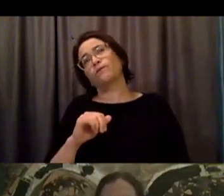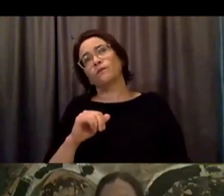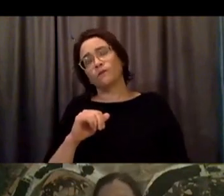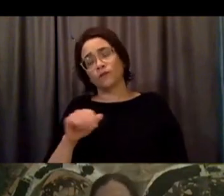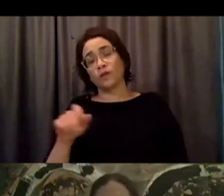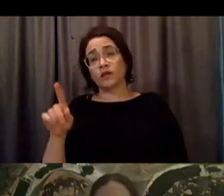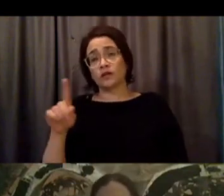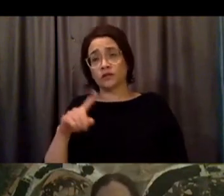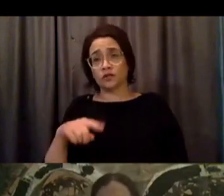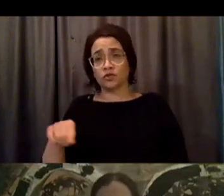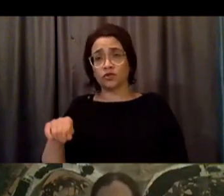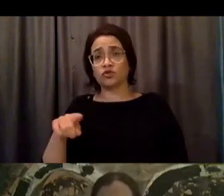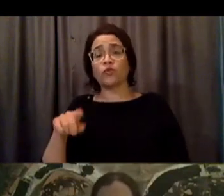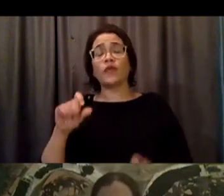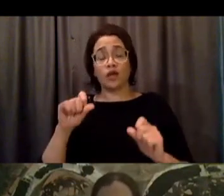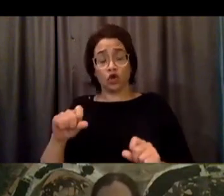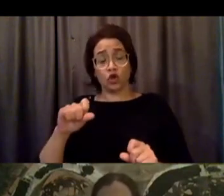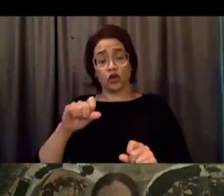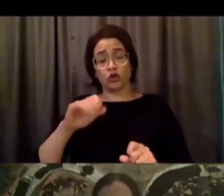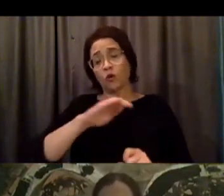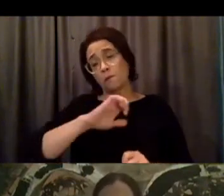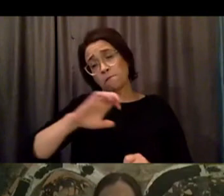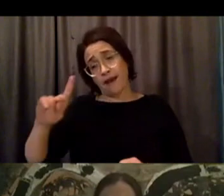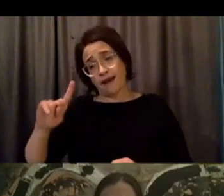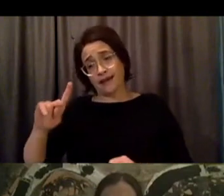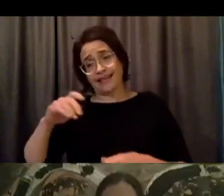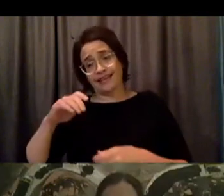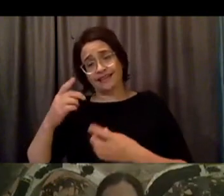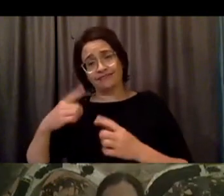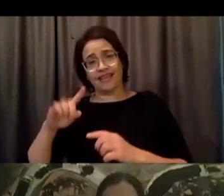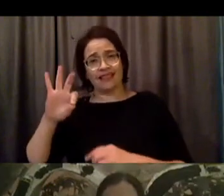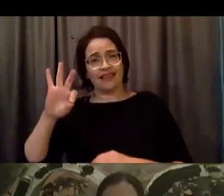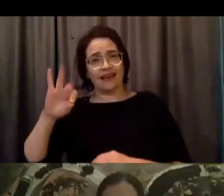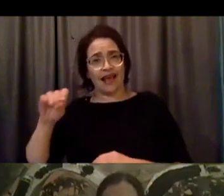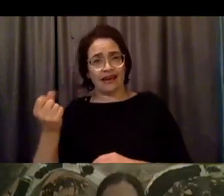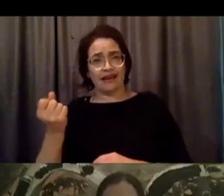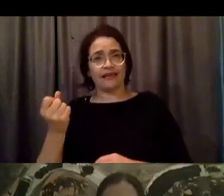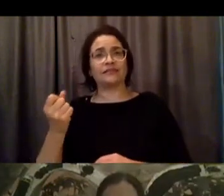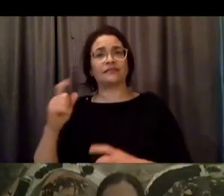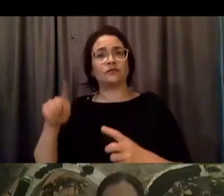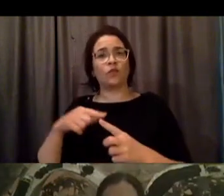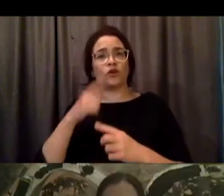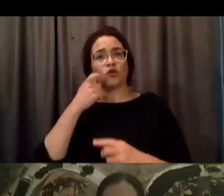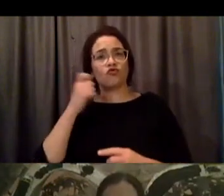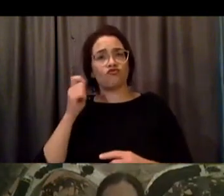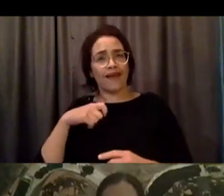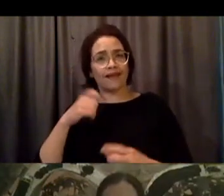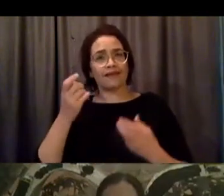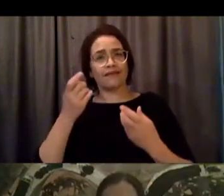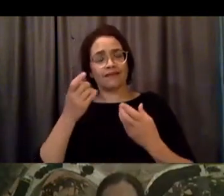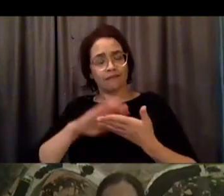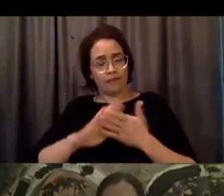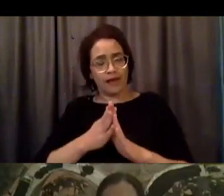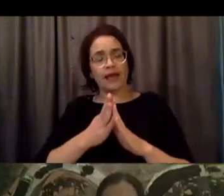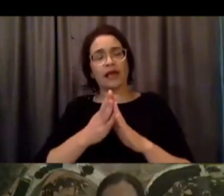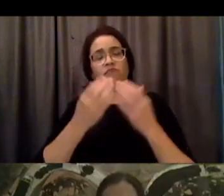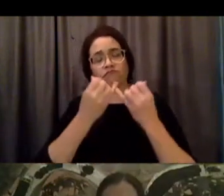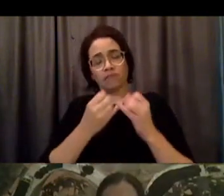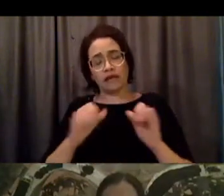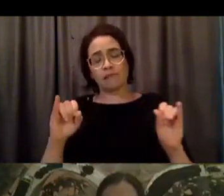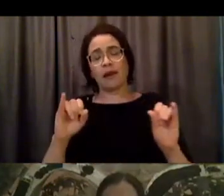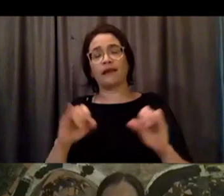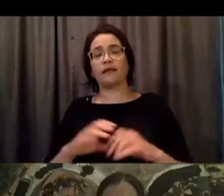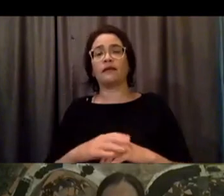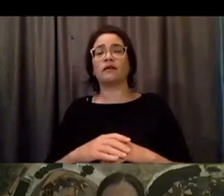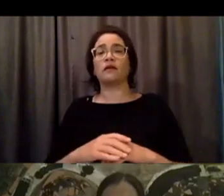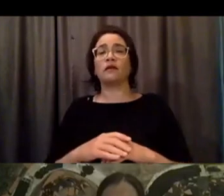return to Crimea in the 90s after Ukraine became independent. Um, but, um, now many